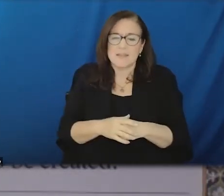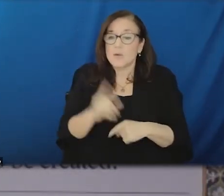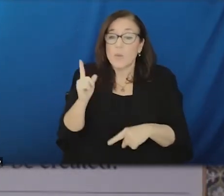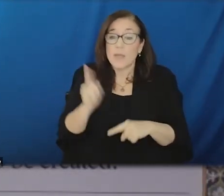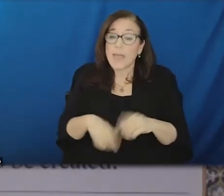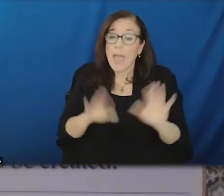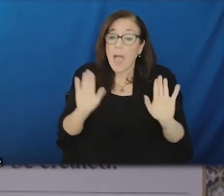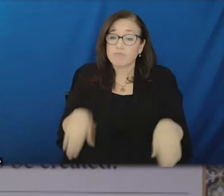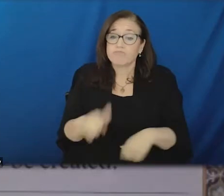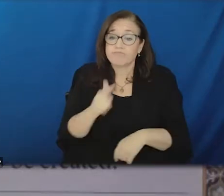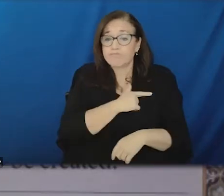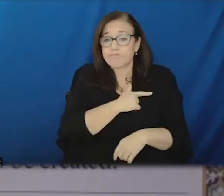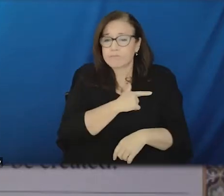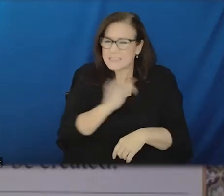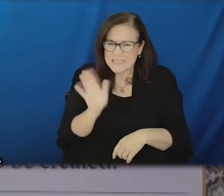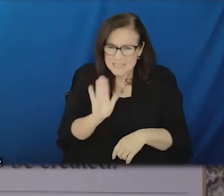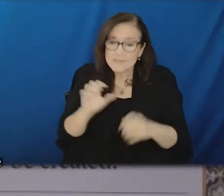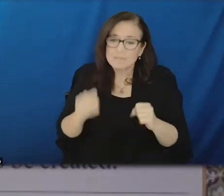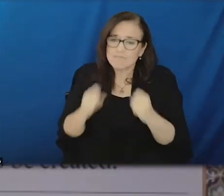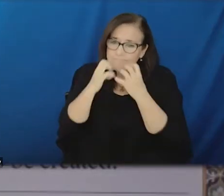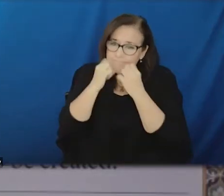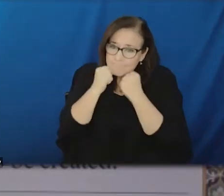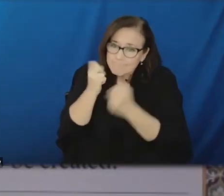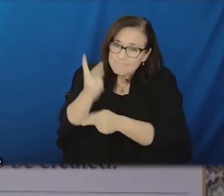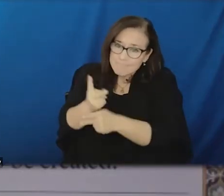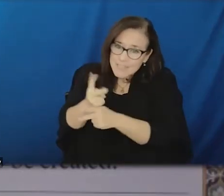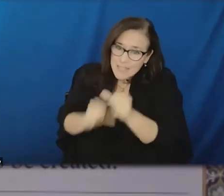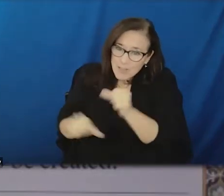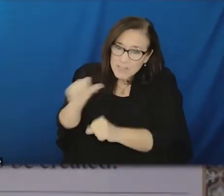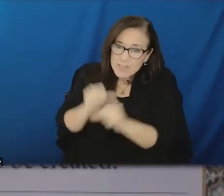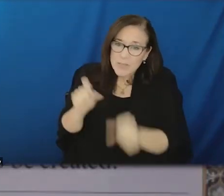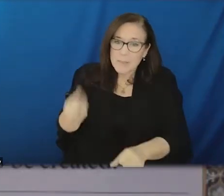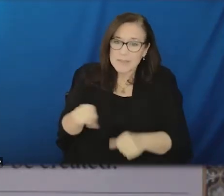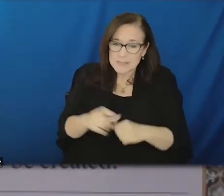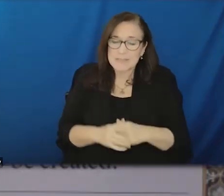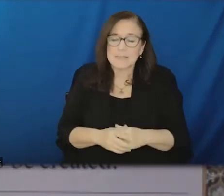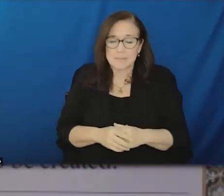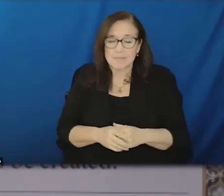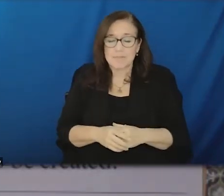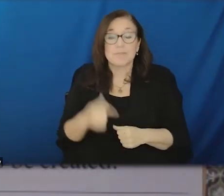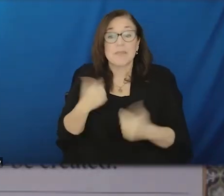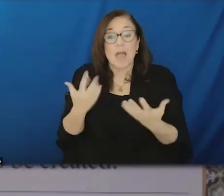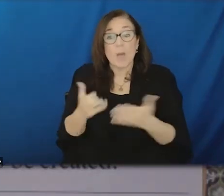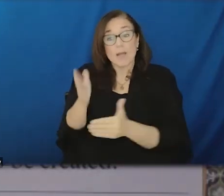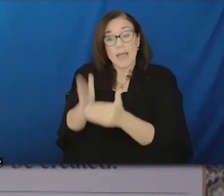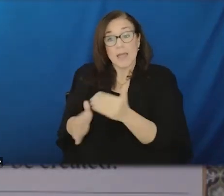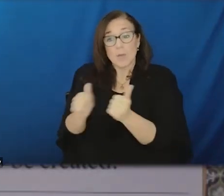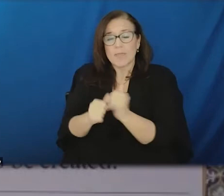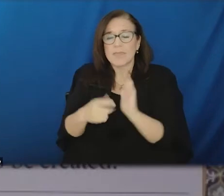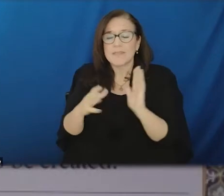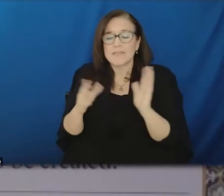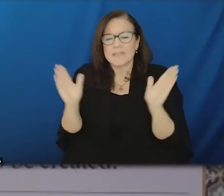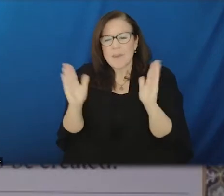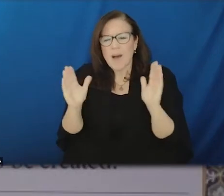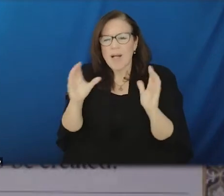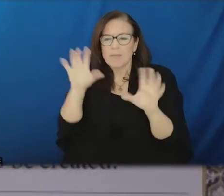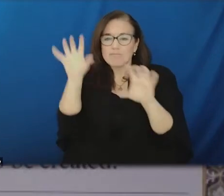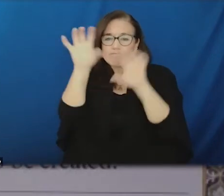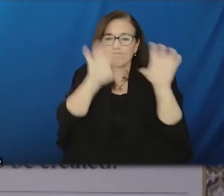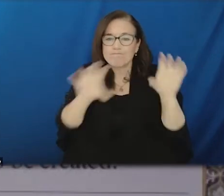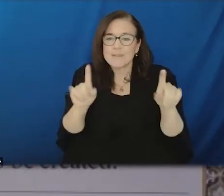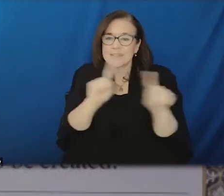care of each other to keep our community safe. I want to end with a small collage of pictures